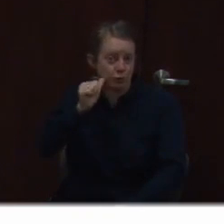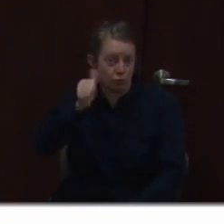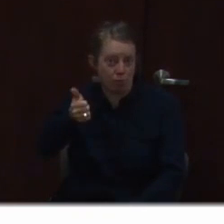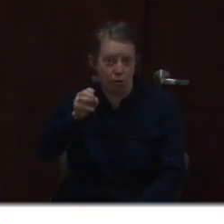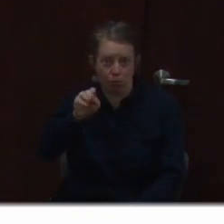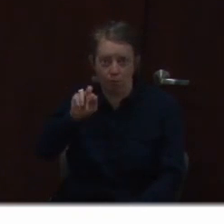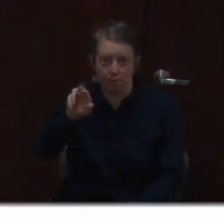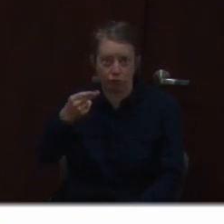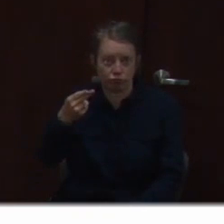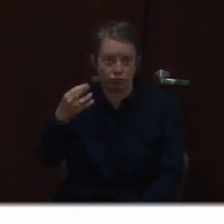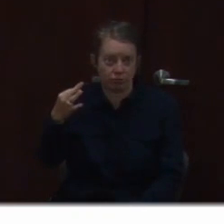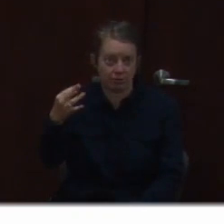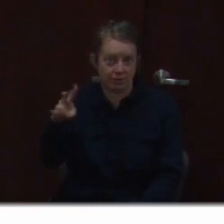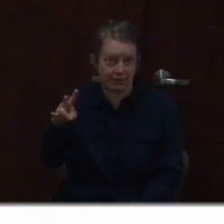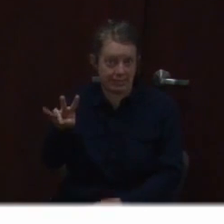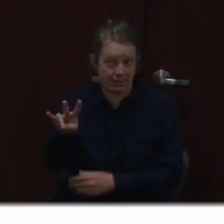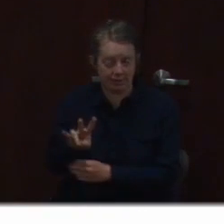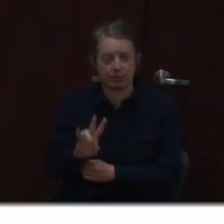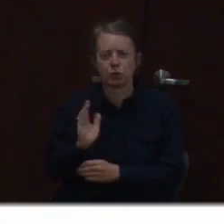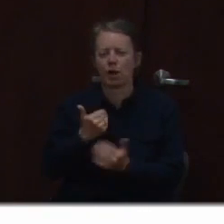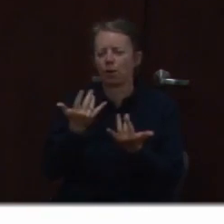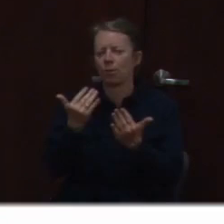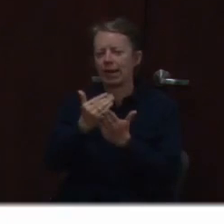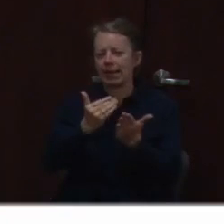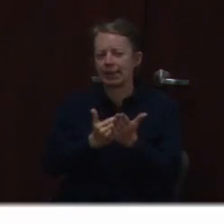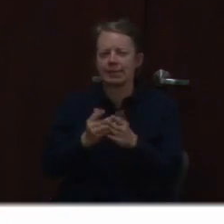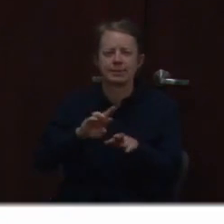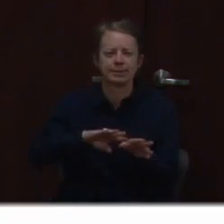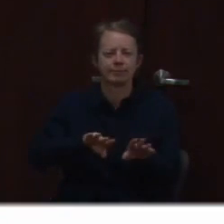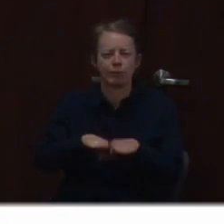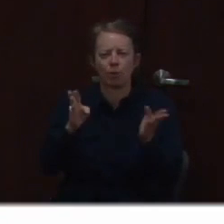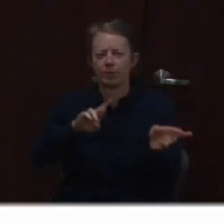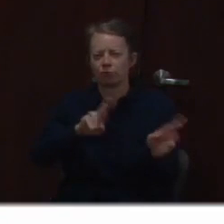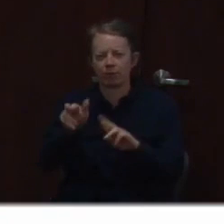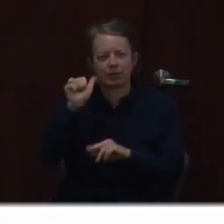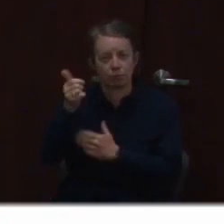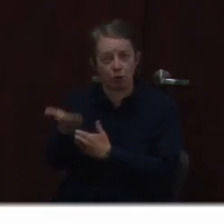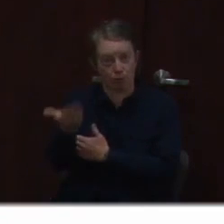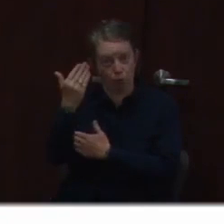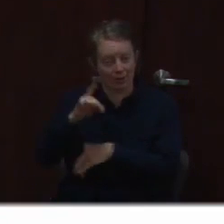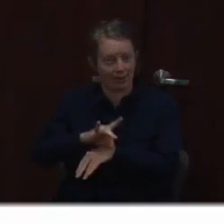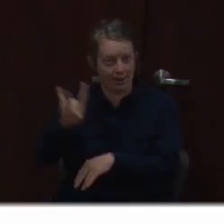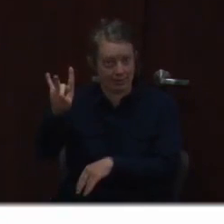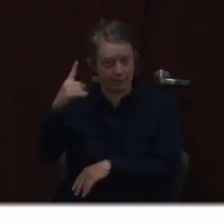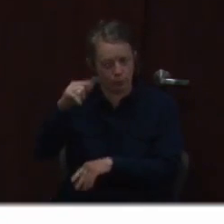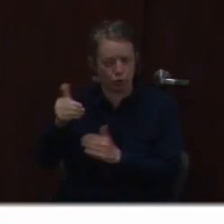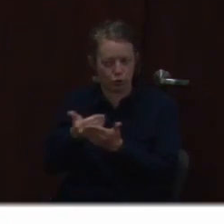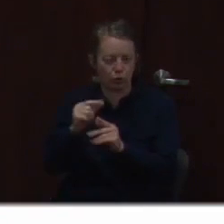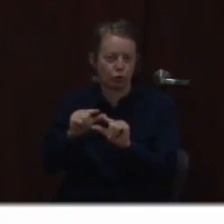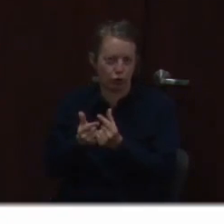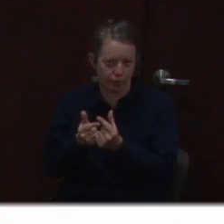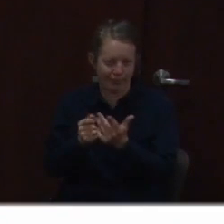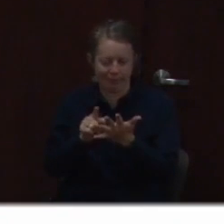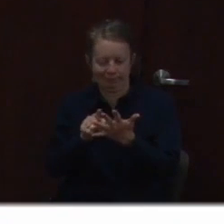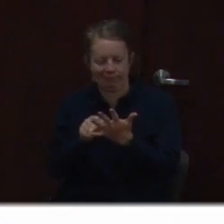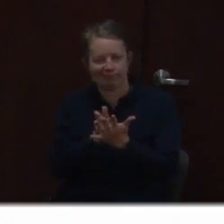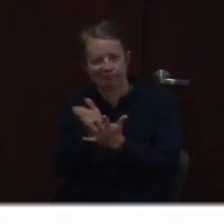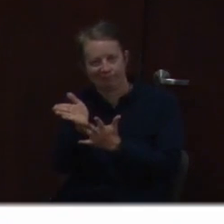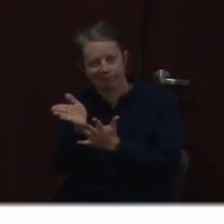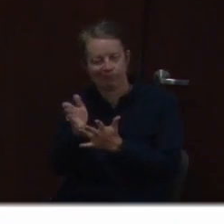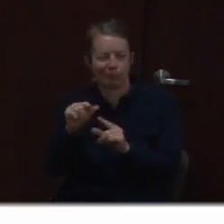wait list will go live tomorrow morning at 8 a.m. for this new group of folks who are